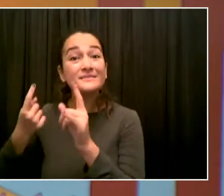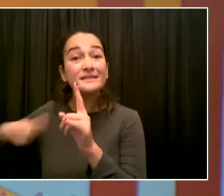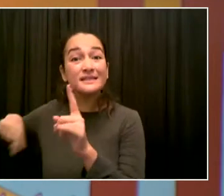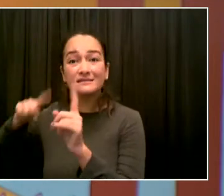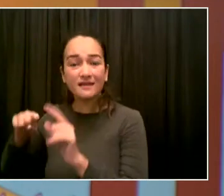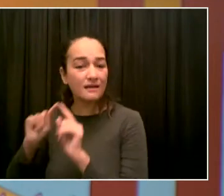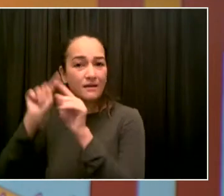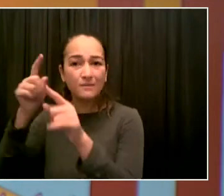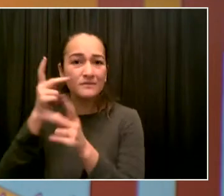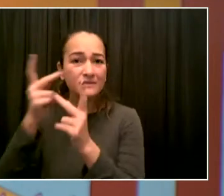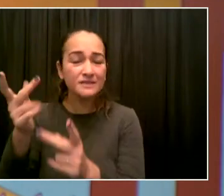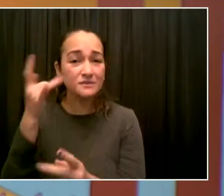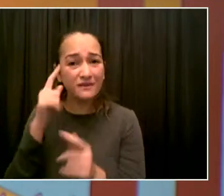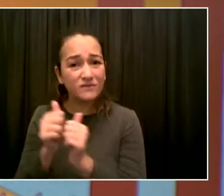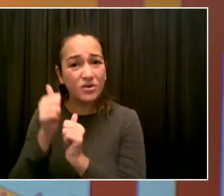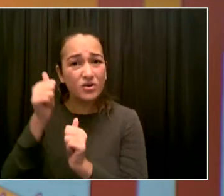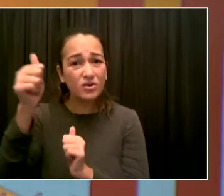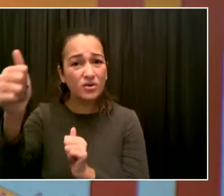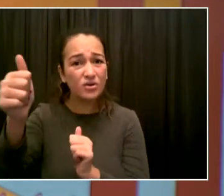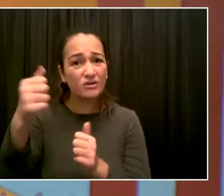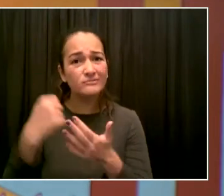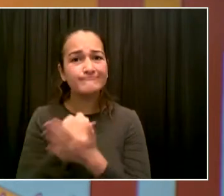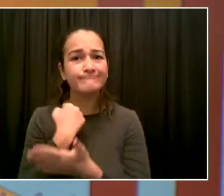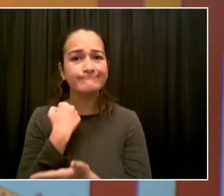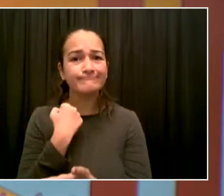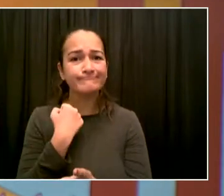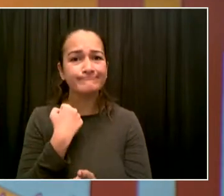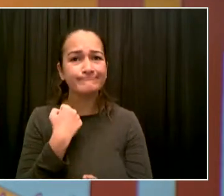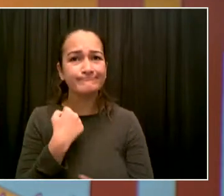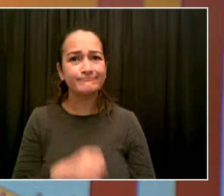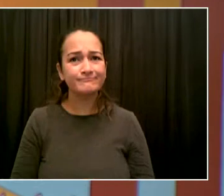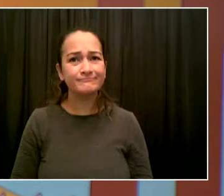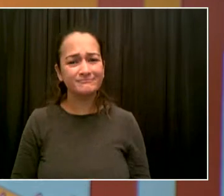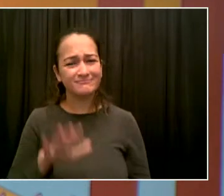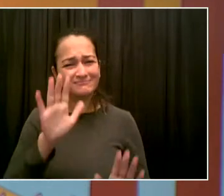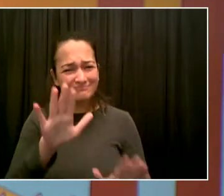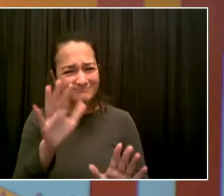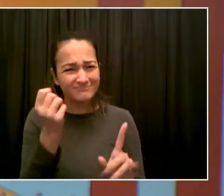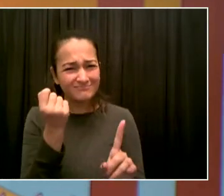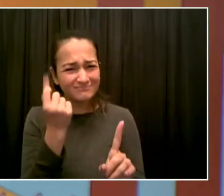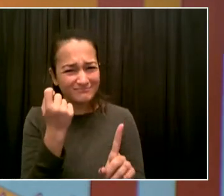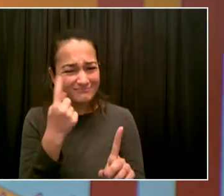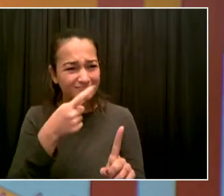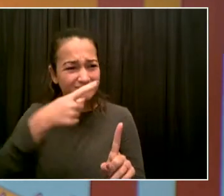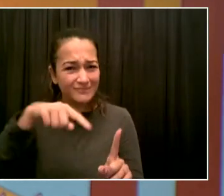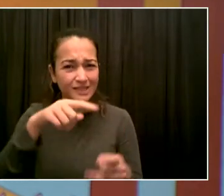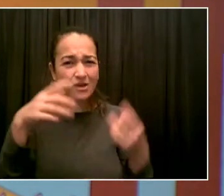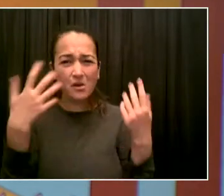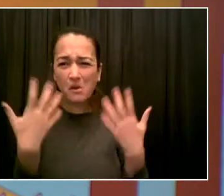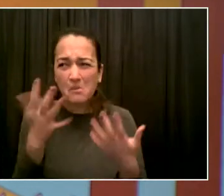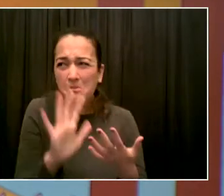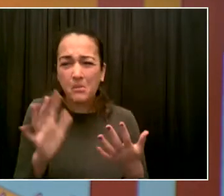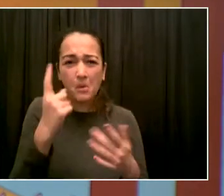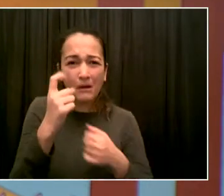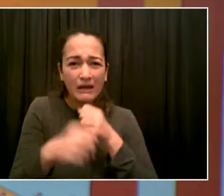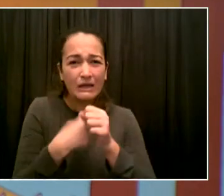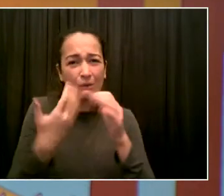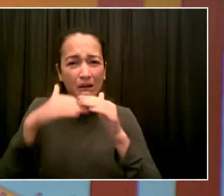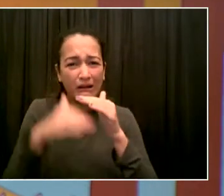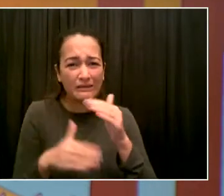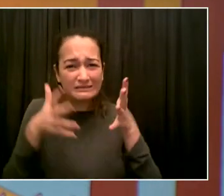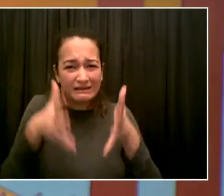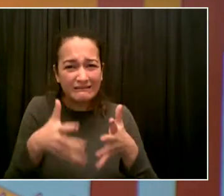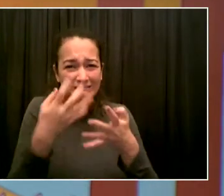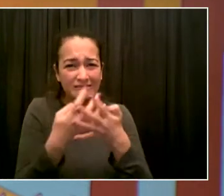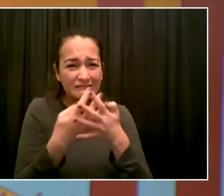where people need to serve their sentence, ensuring it's done in a way that makes sense, not in our